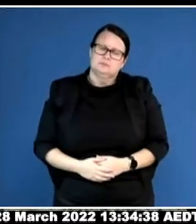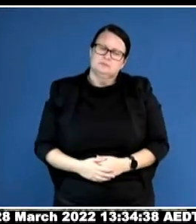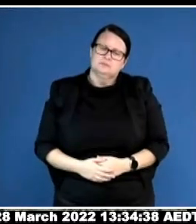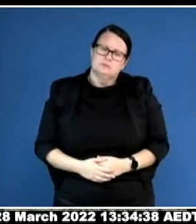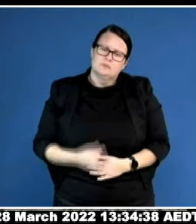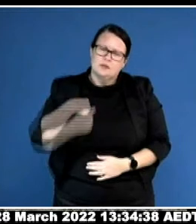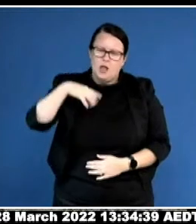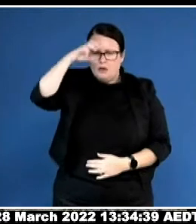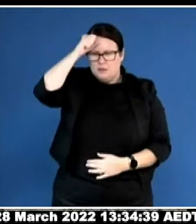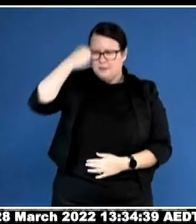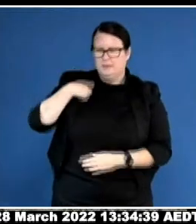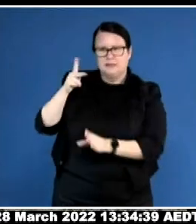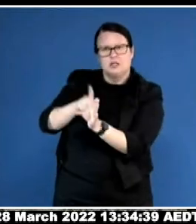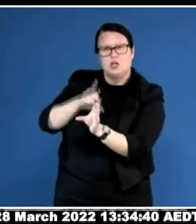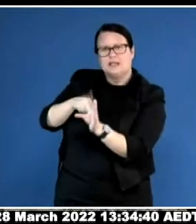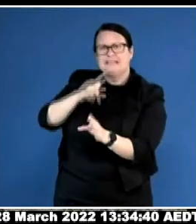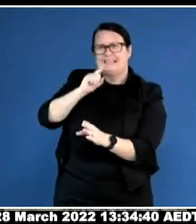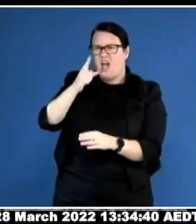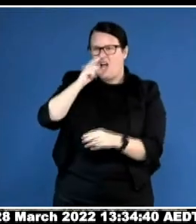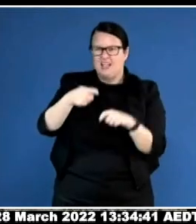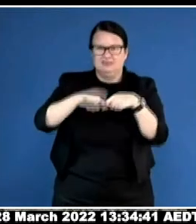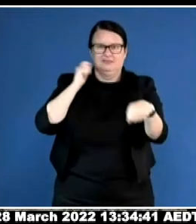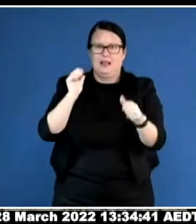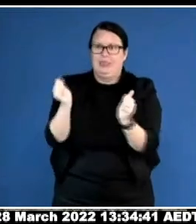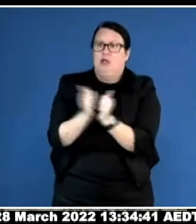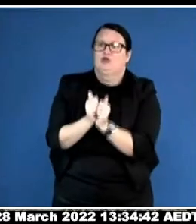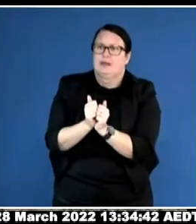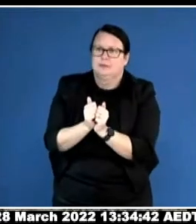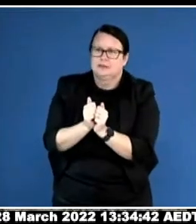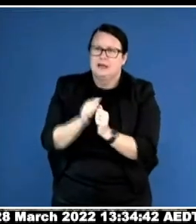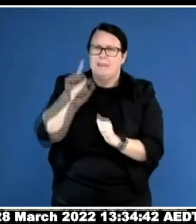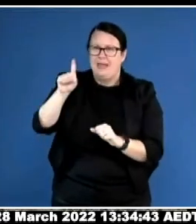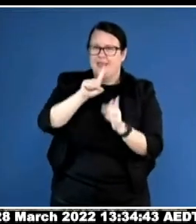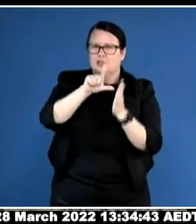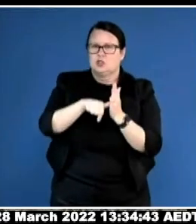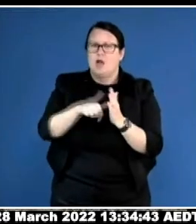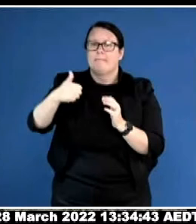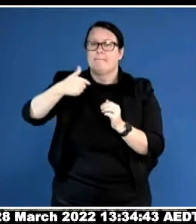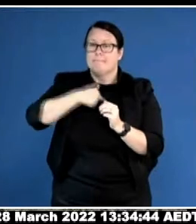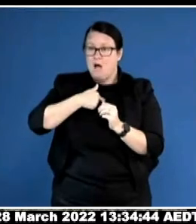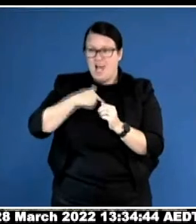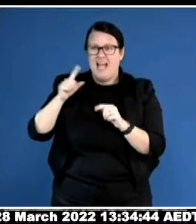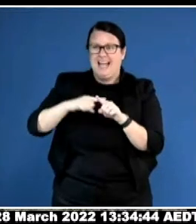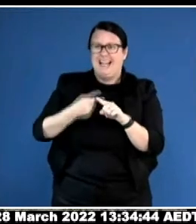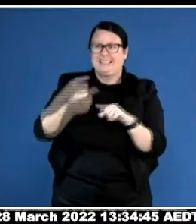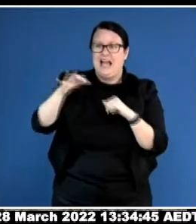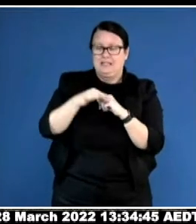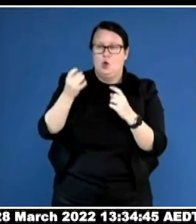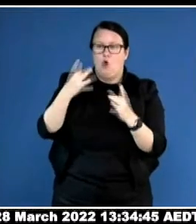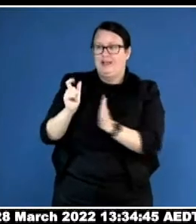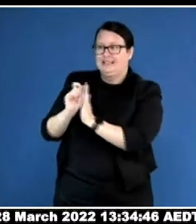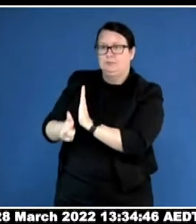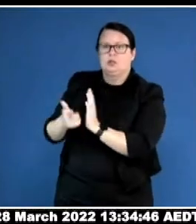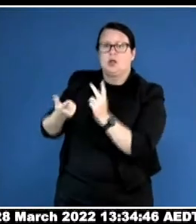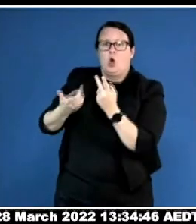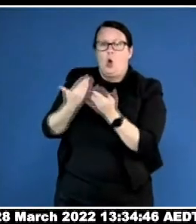psychiatrist saying, look, I can get you out of this. But at that point, my ex-husband had gone and put a deposit on another house. Yes, I saw that. The current house I live in.